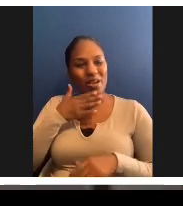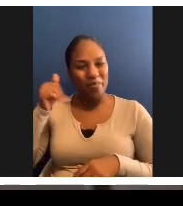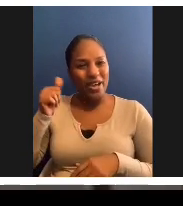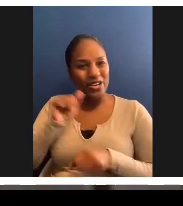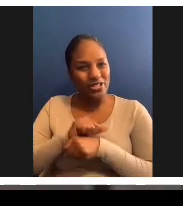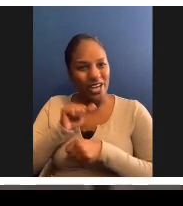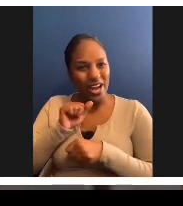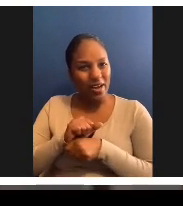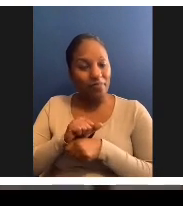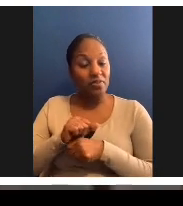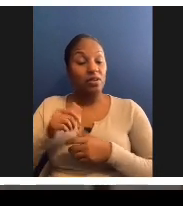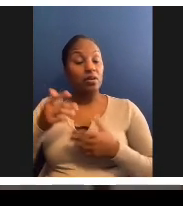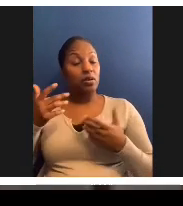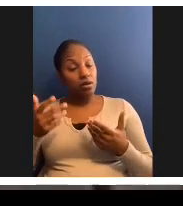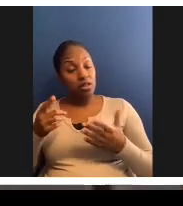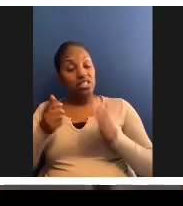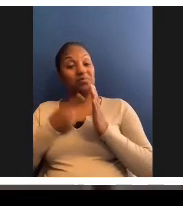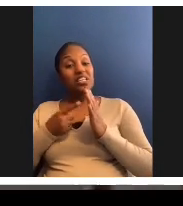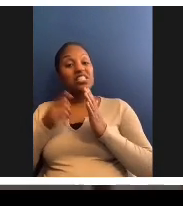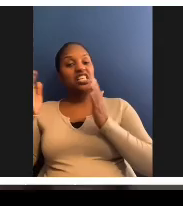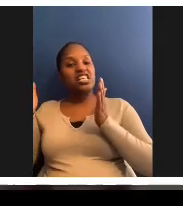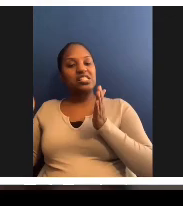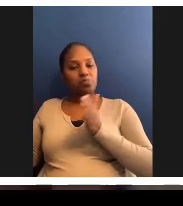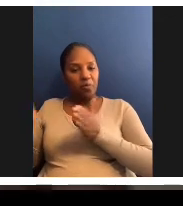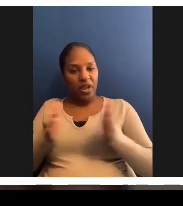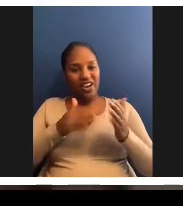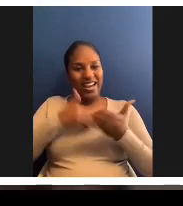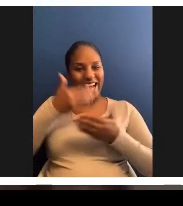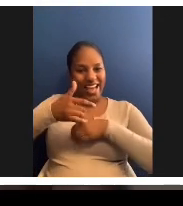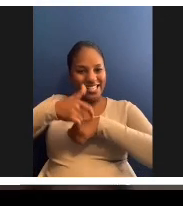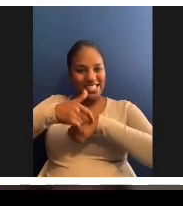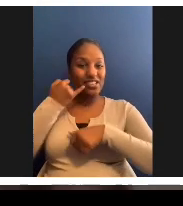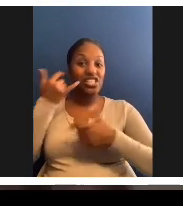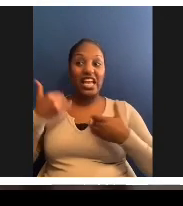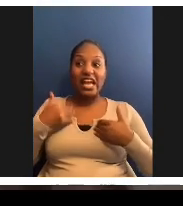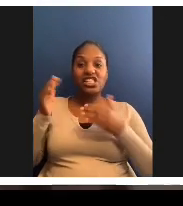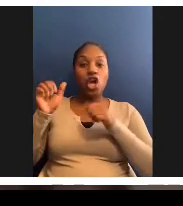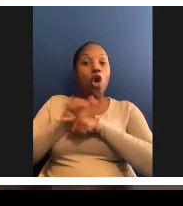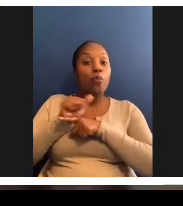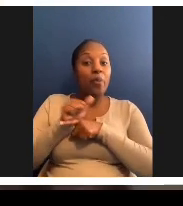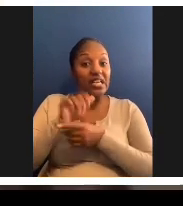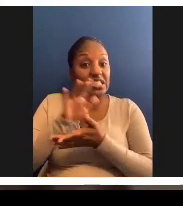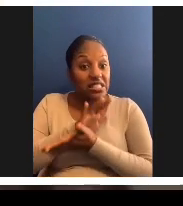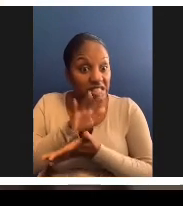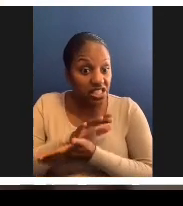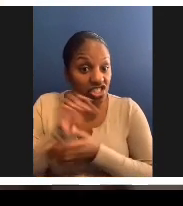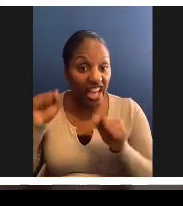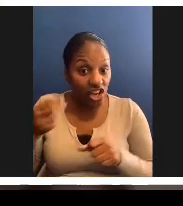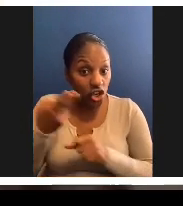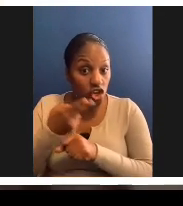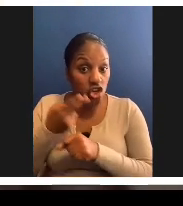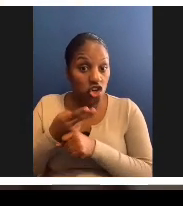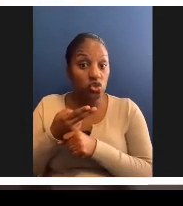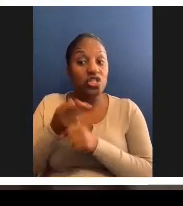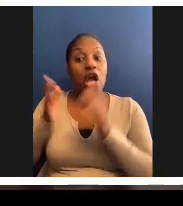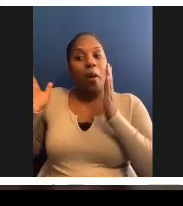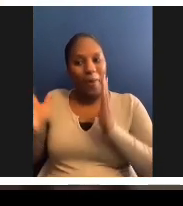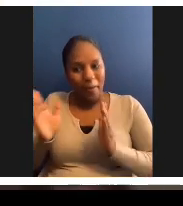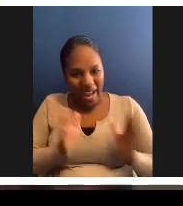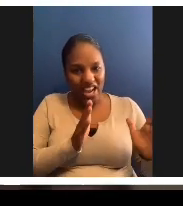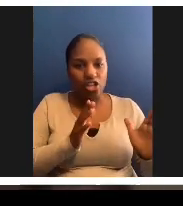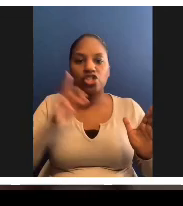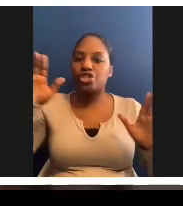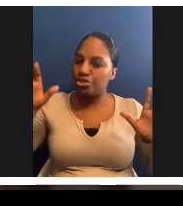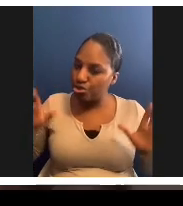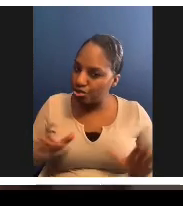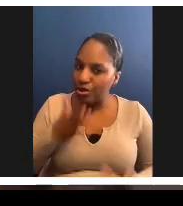time, like for tests. If she has practice sheets that she can use to prepare, she does much